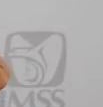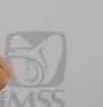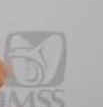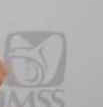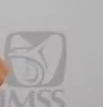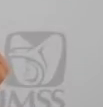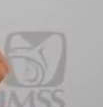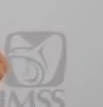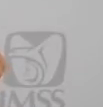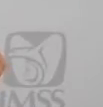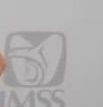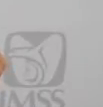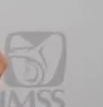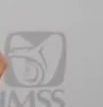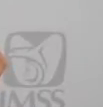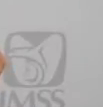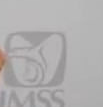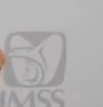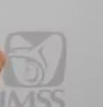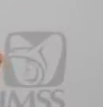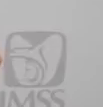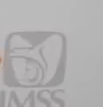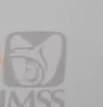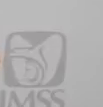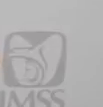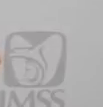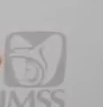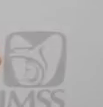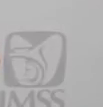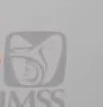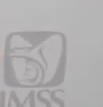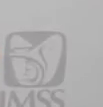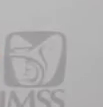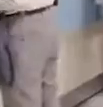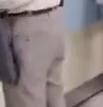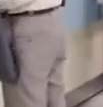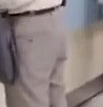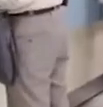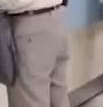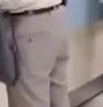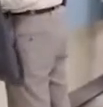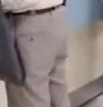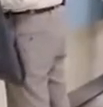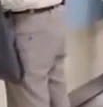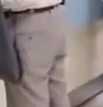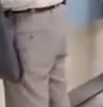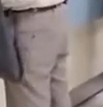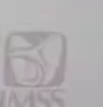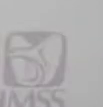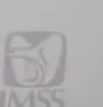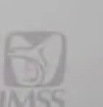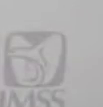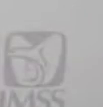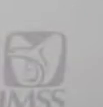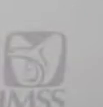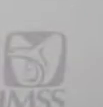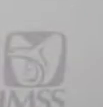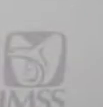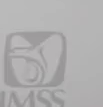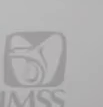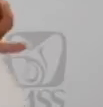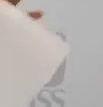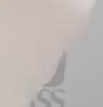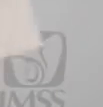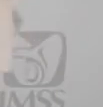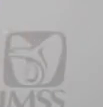submit this paper to the drugstore, and then the drugstore will confirm that the documentation is correct and then fill the